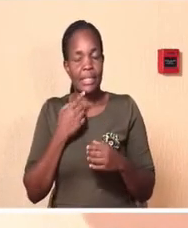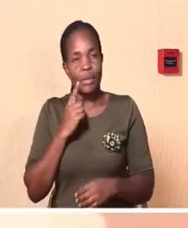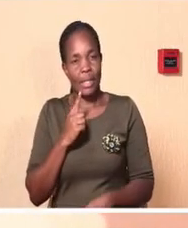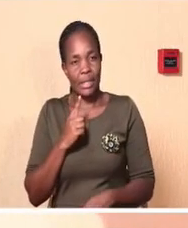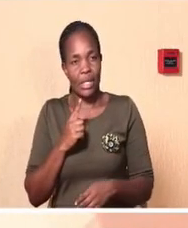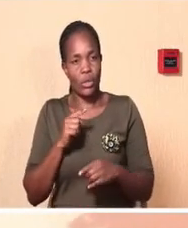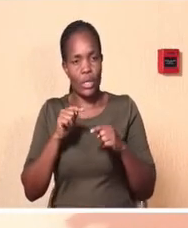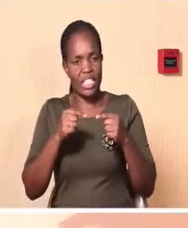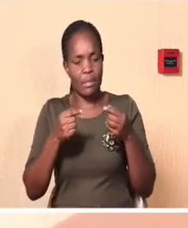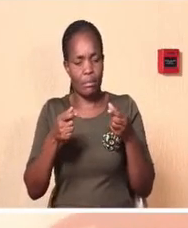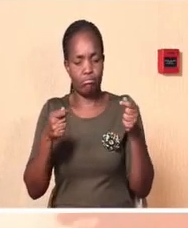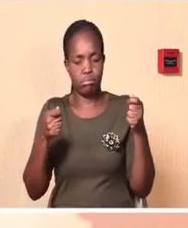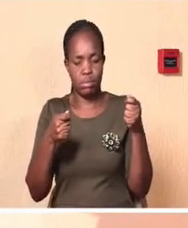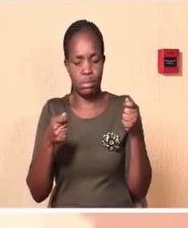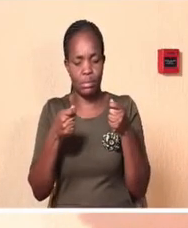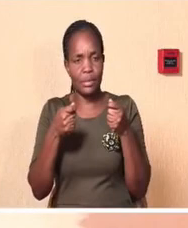mask, and